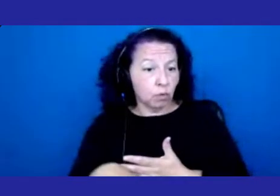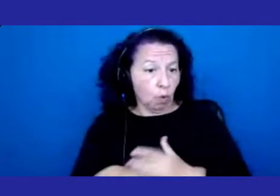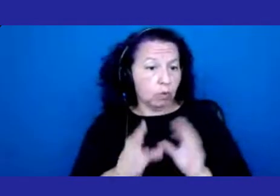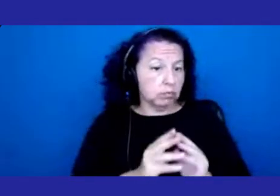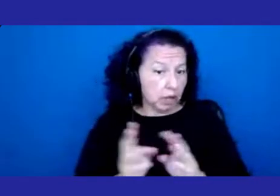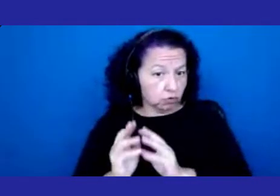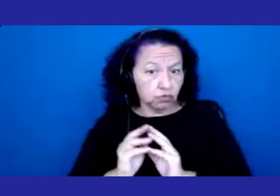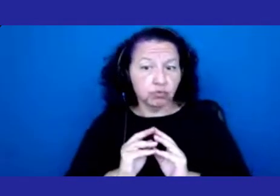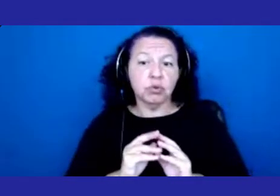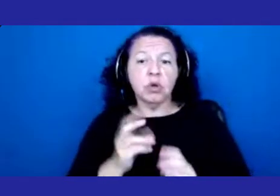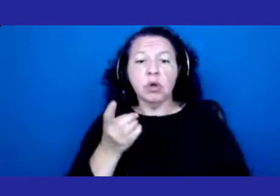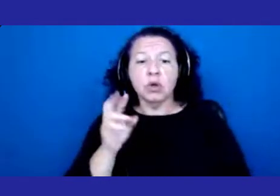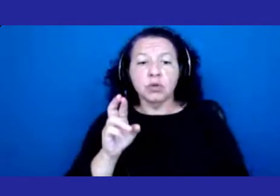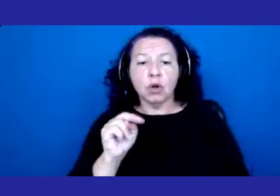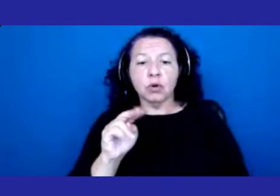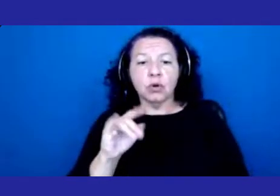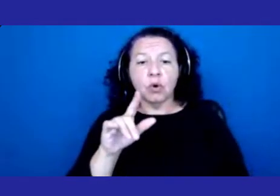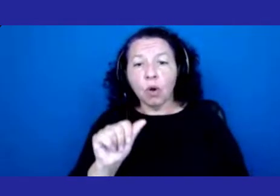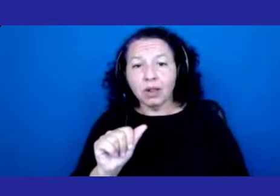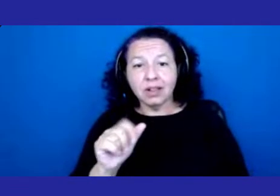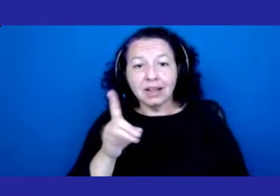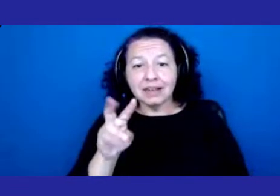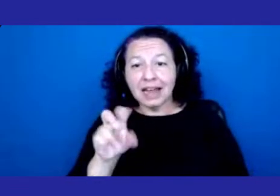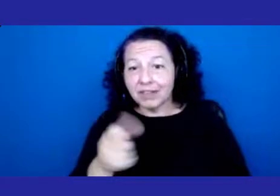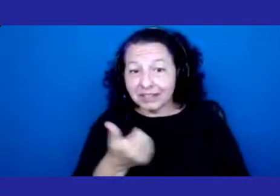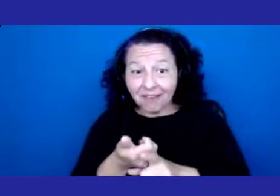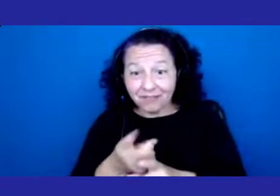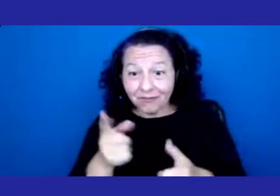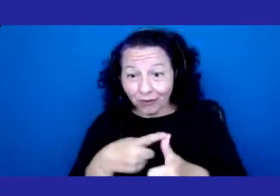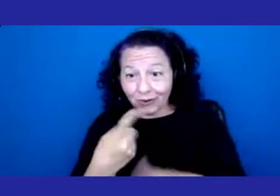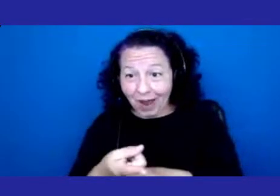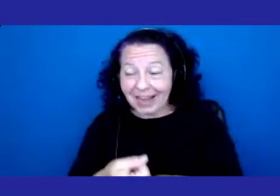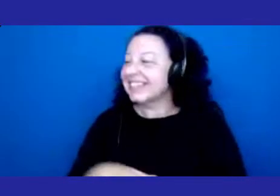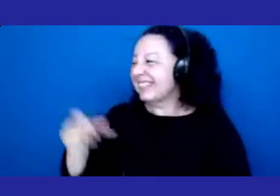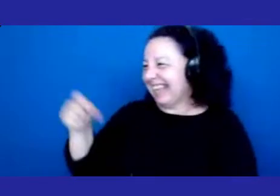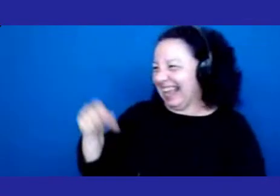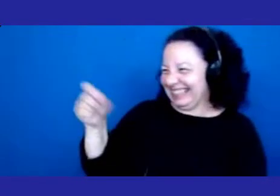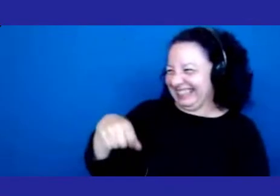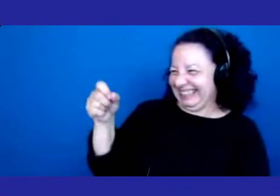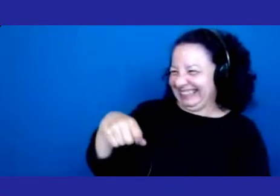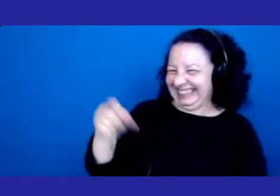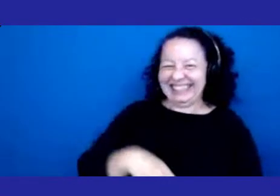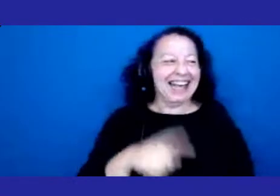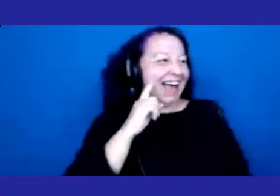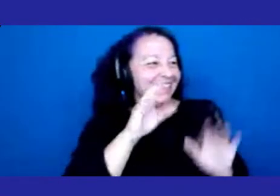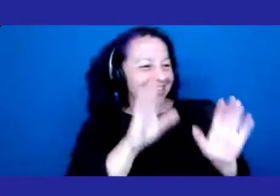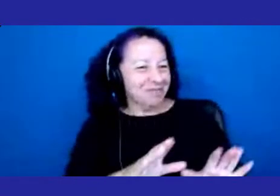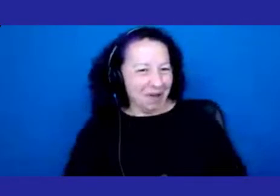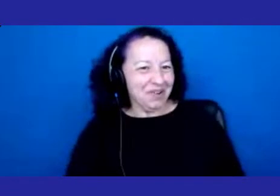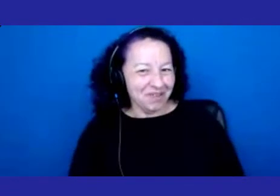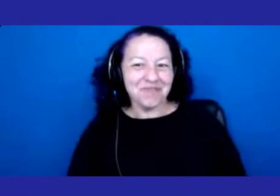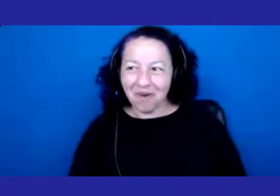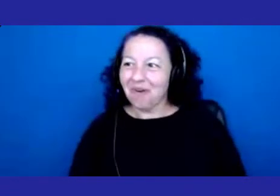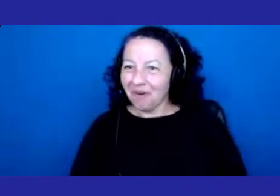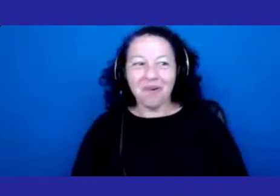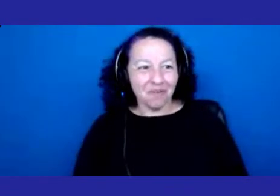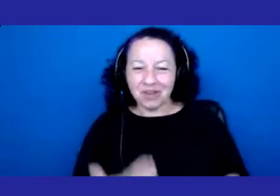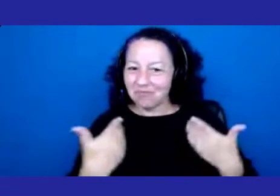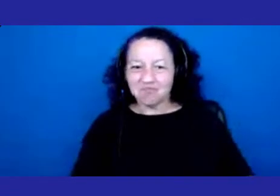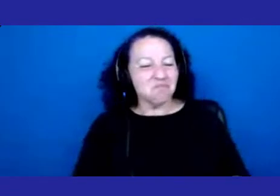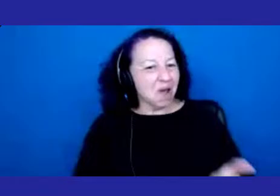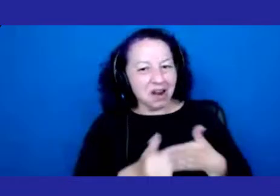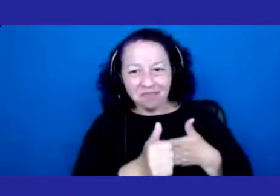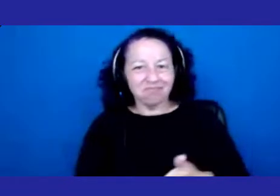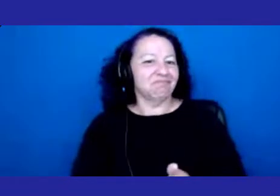Dr. Nicola Davis, you were the first, correct? Yeah. Yes, so I think that's wonderful that you took that lead and led on